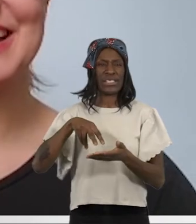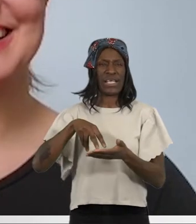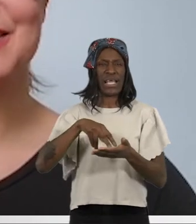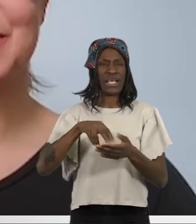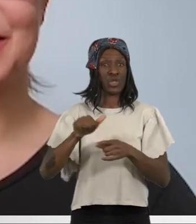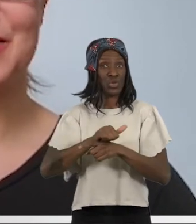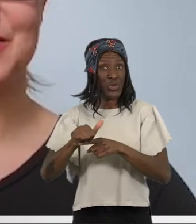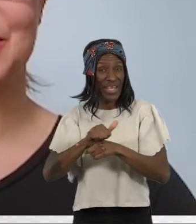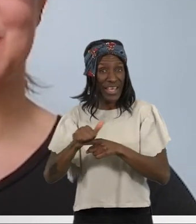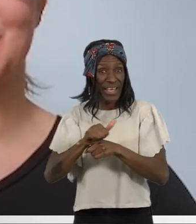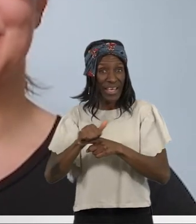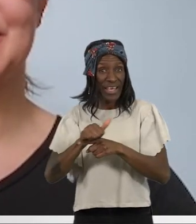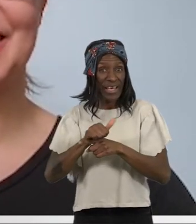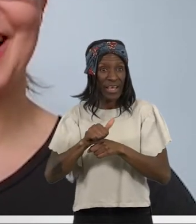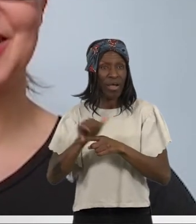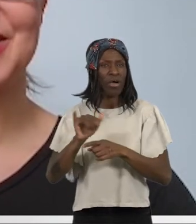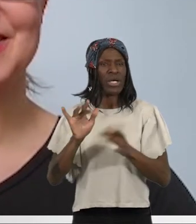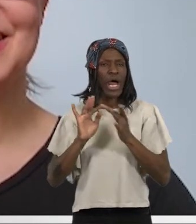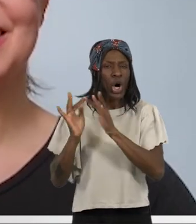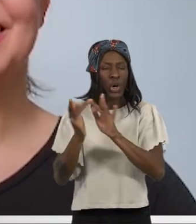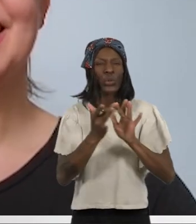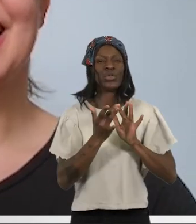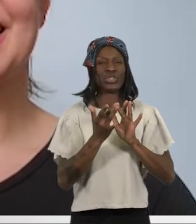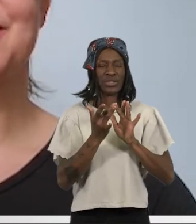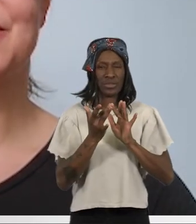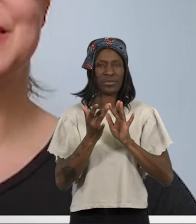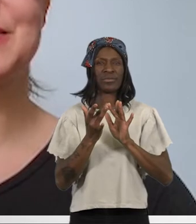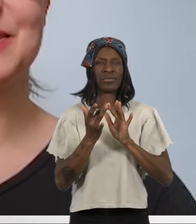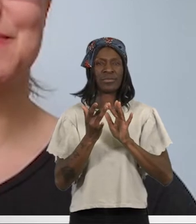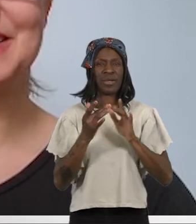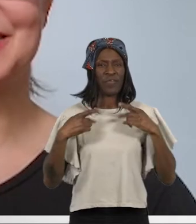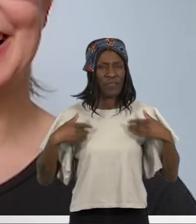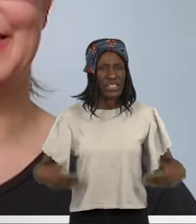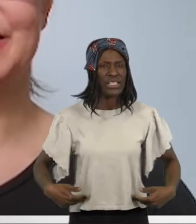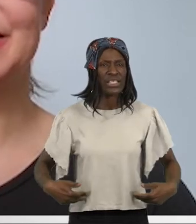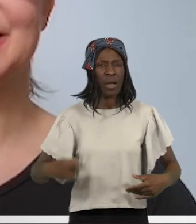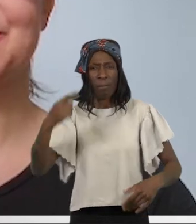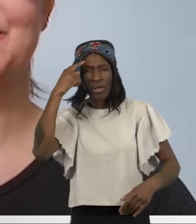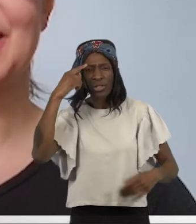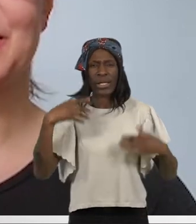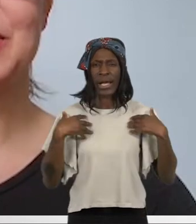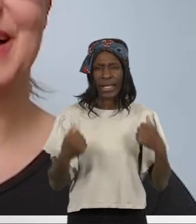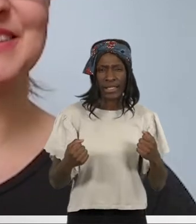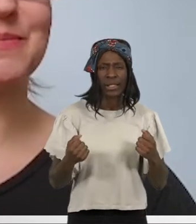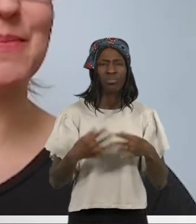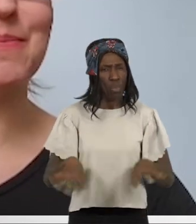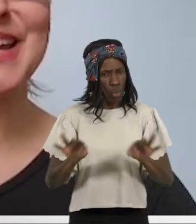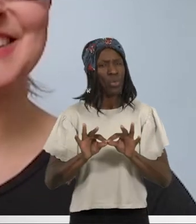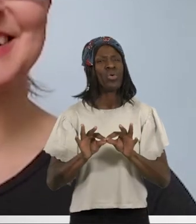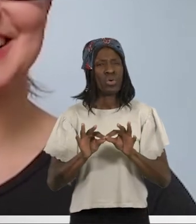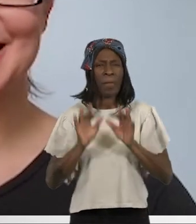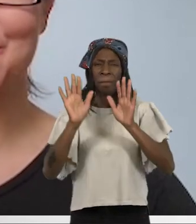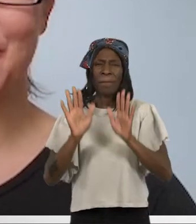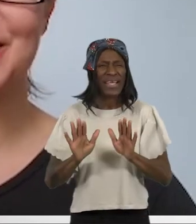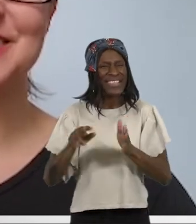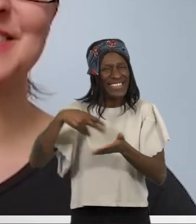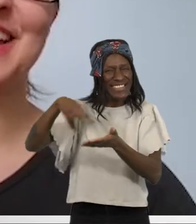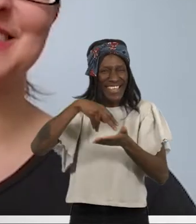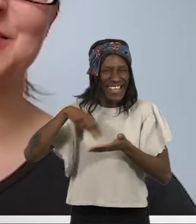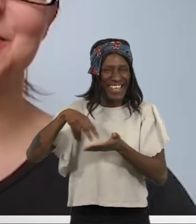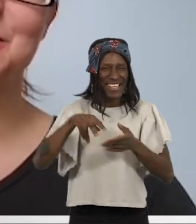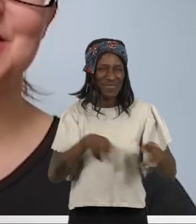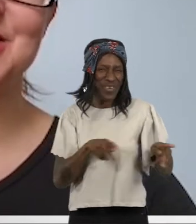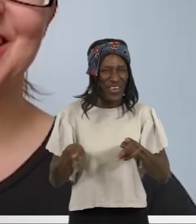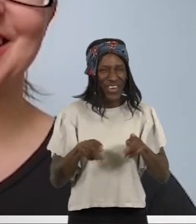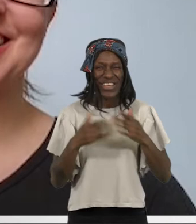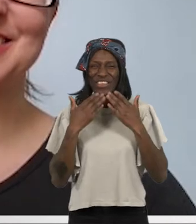dance training, but also on connection and physical and mental health. We've had some amazing dance parties